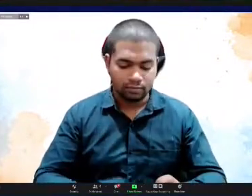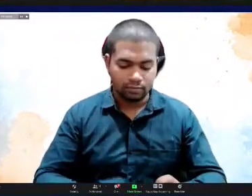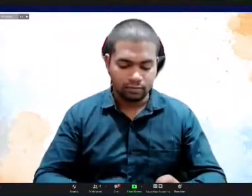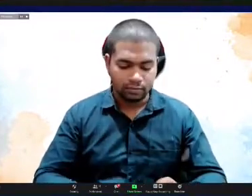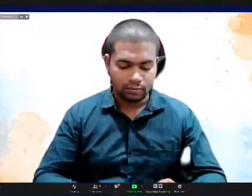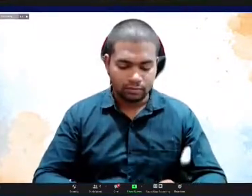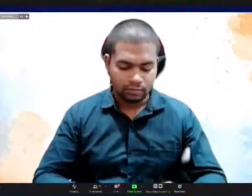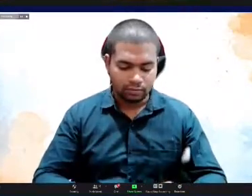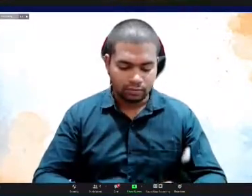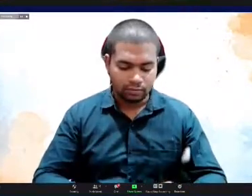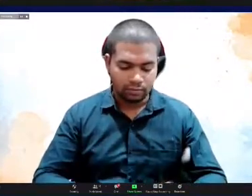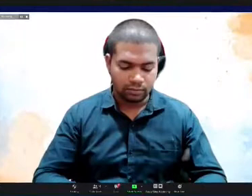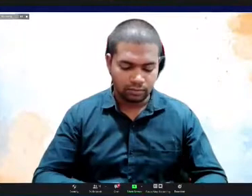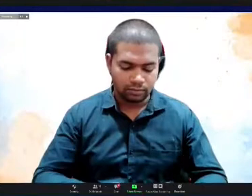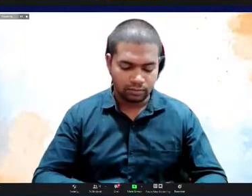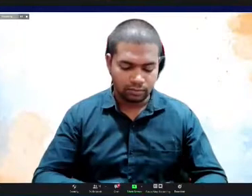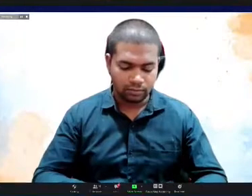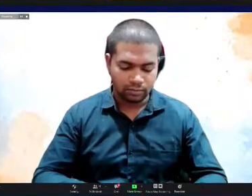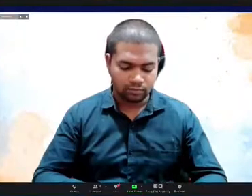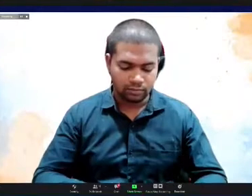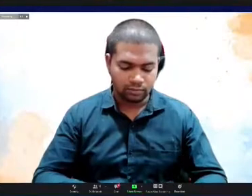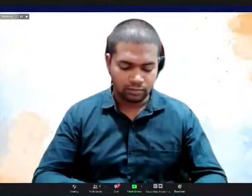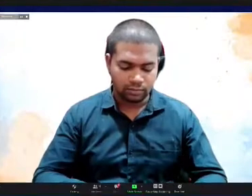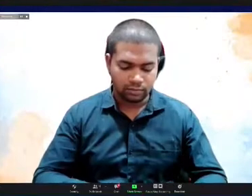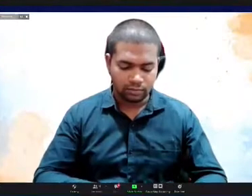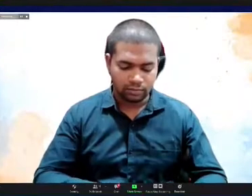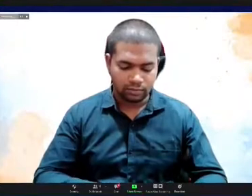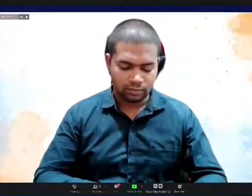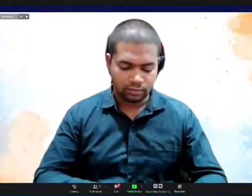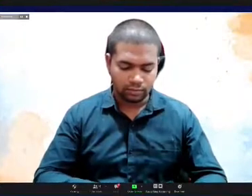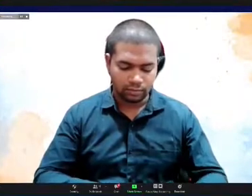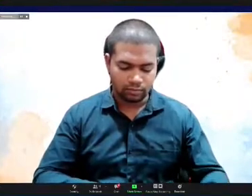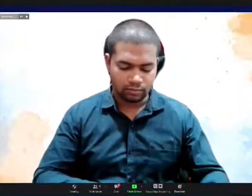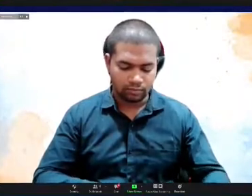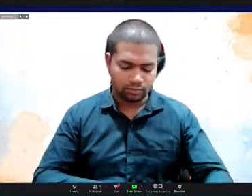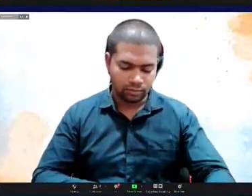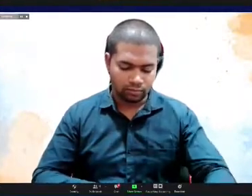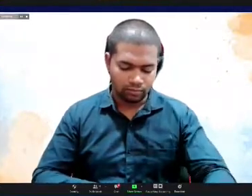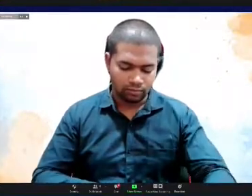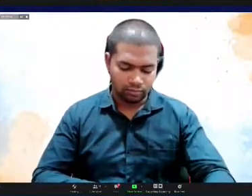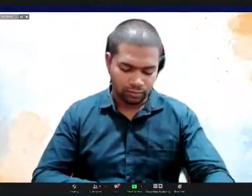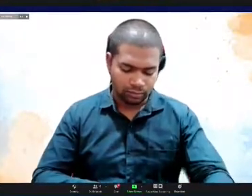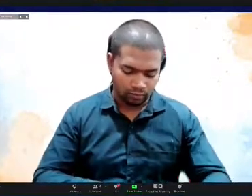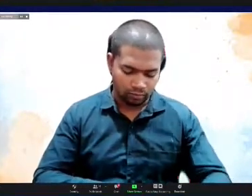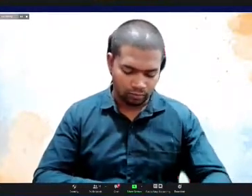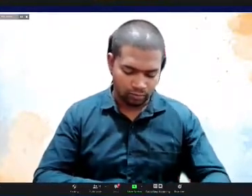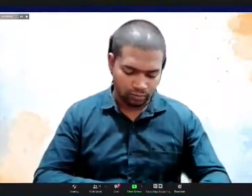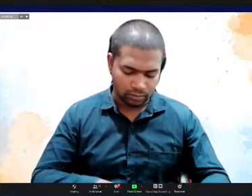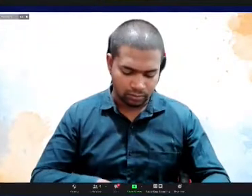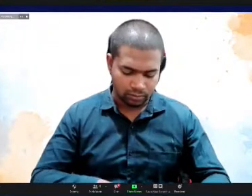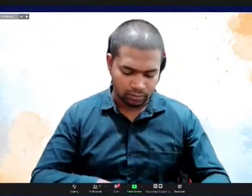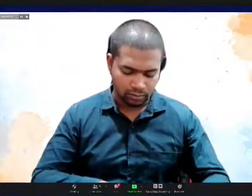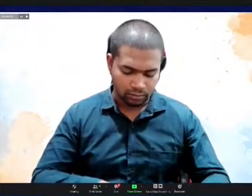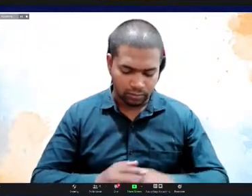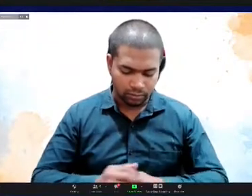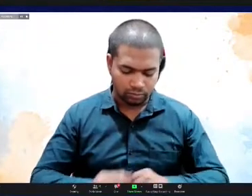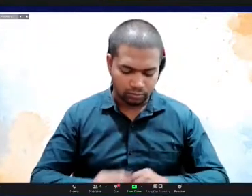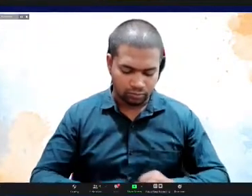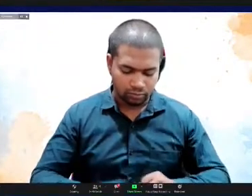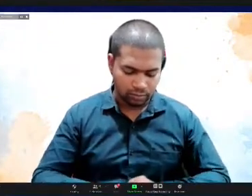you'll communicate about the fact that some of the winners of the awards will get